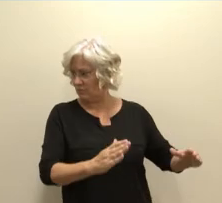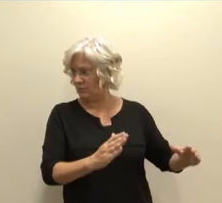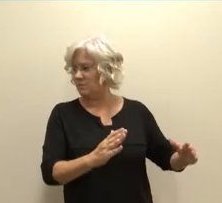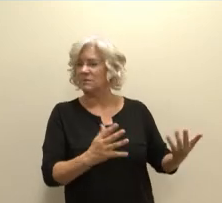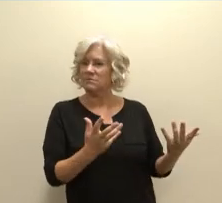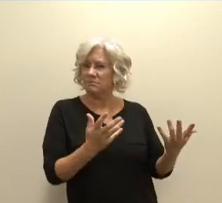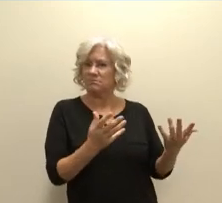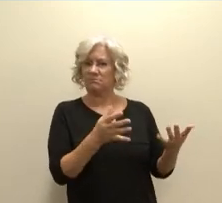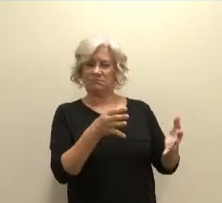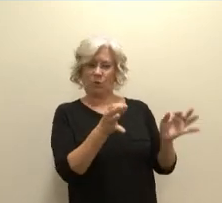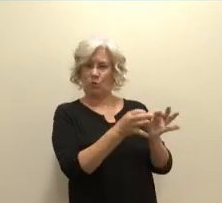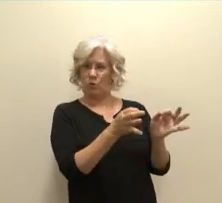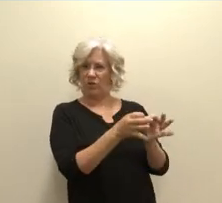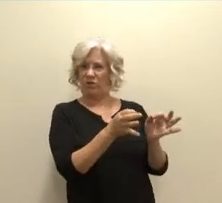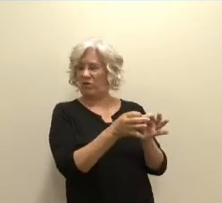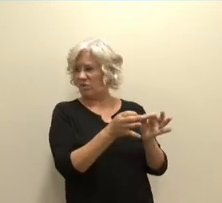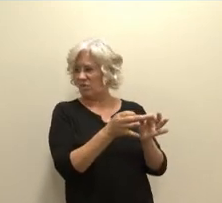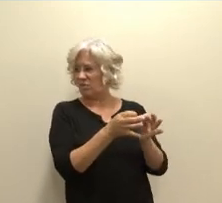from